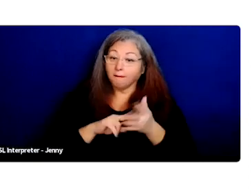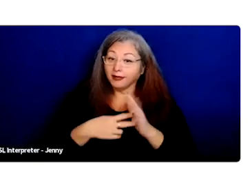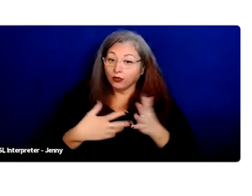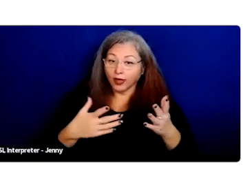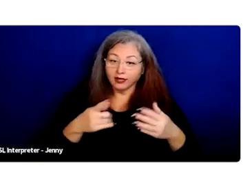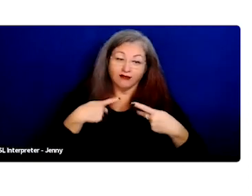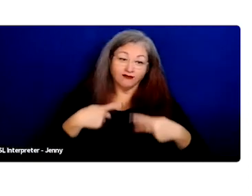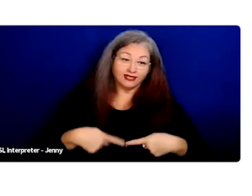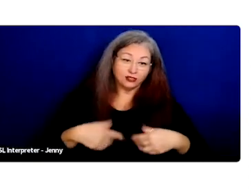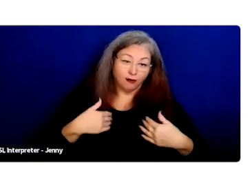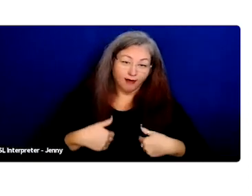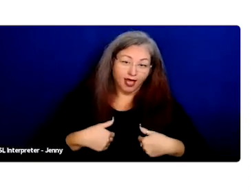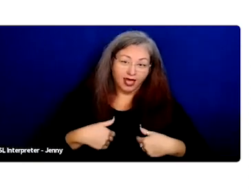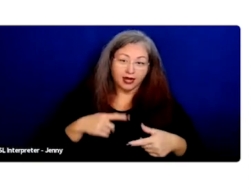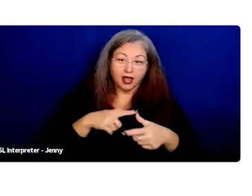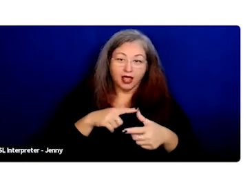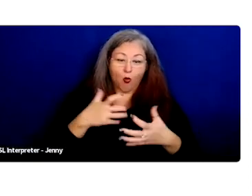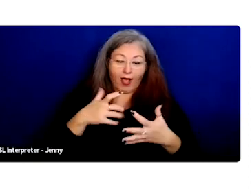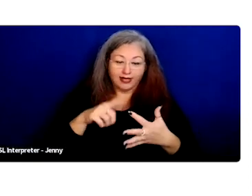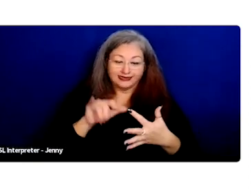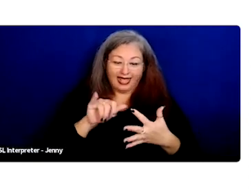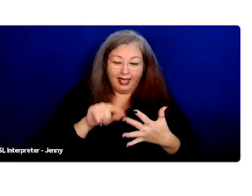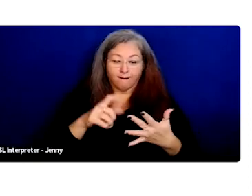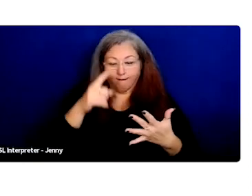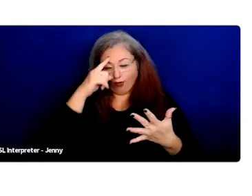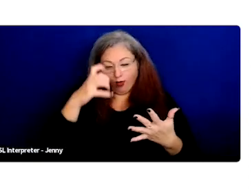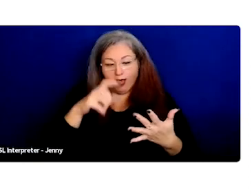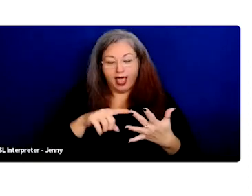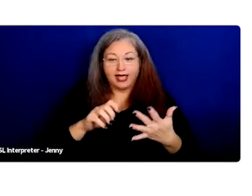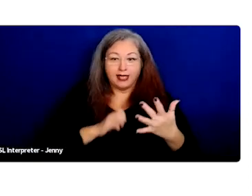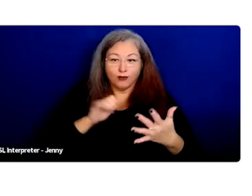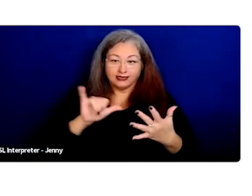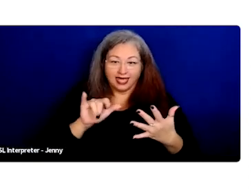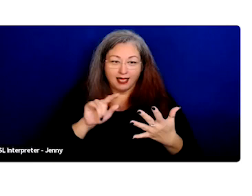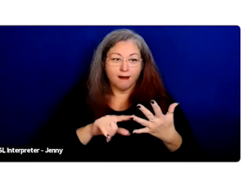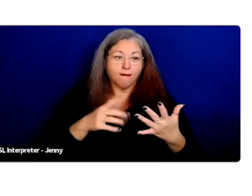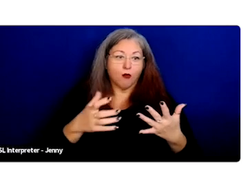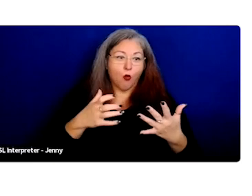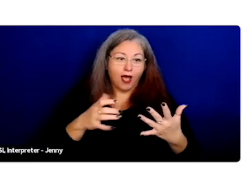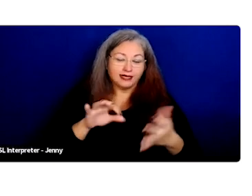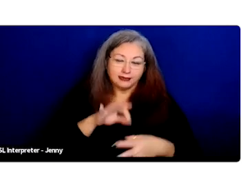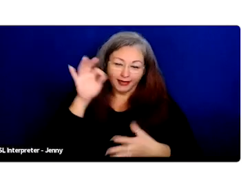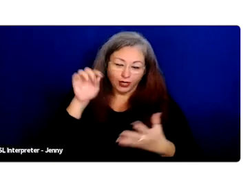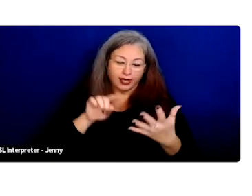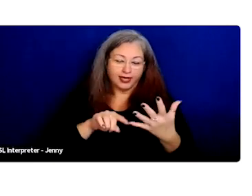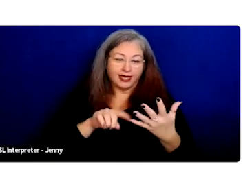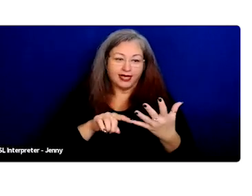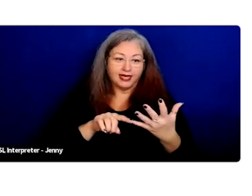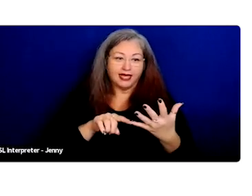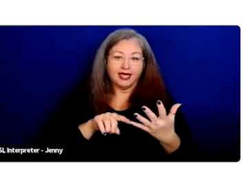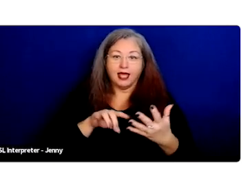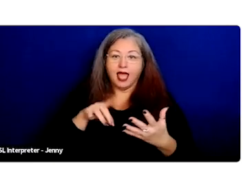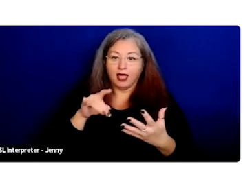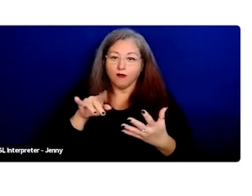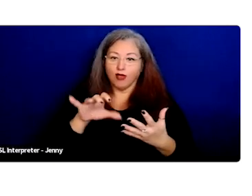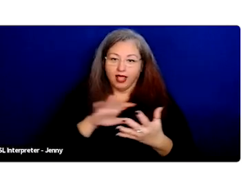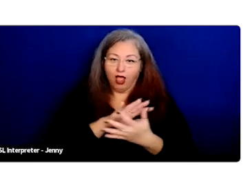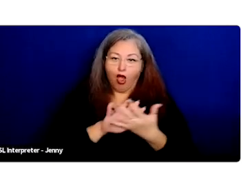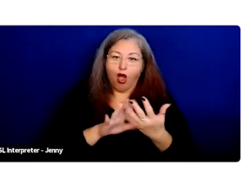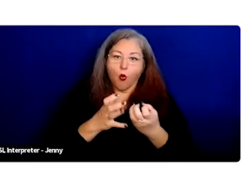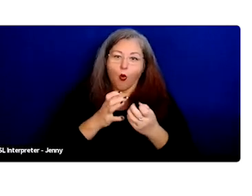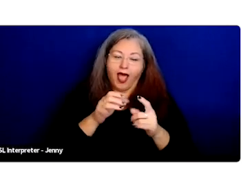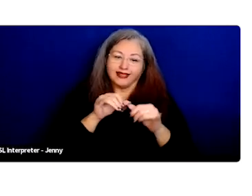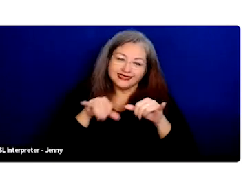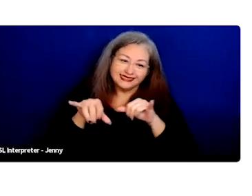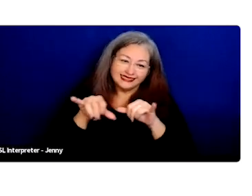physical body want the same thing, your mental body want the same thing, your emotional body want the same thing, your spiritual body want the same thing, and your pranic body want the